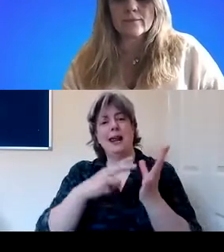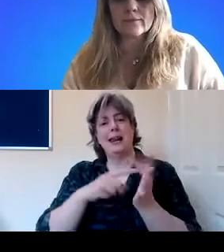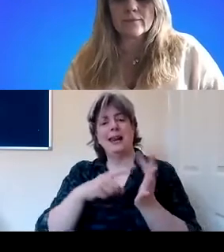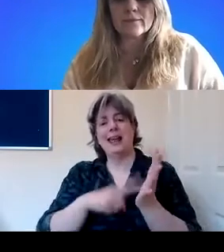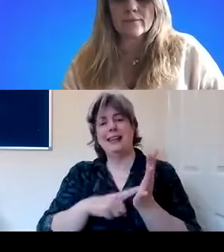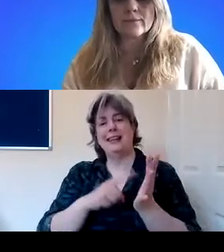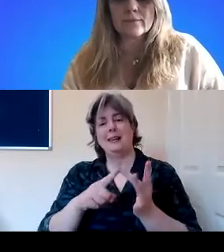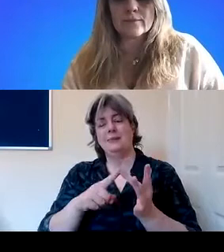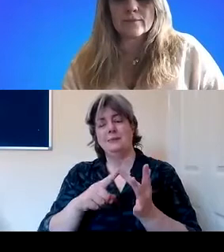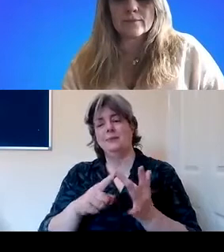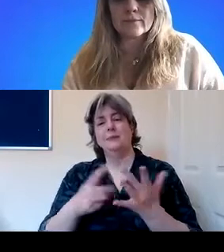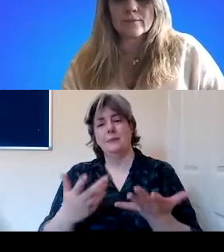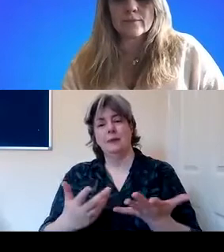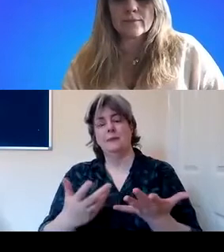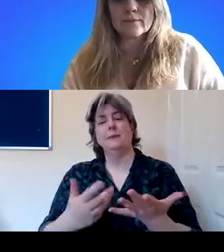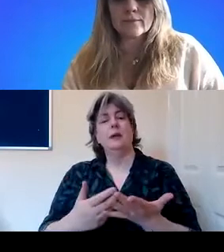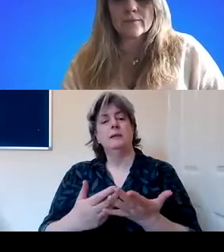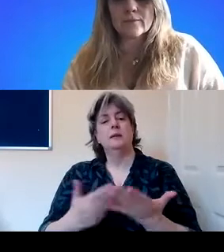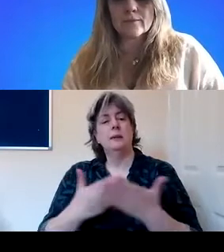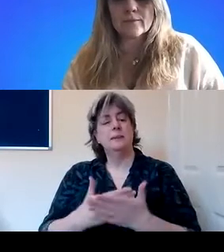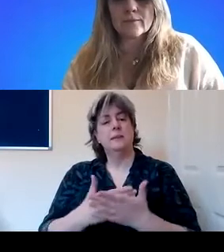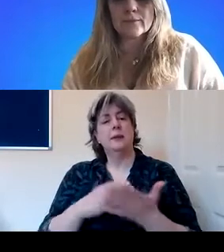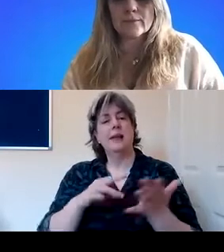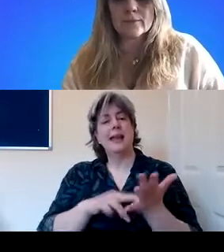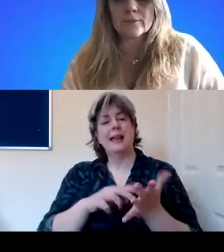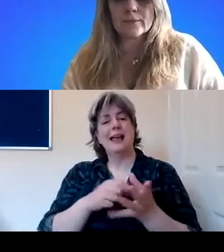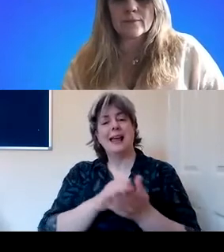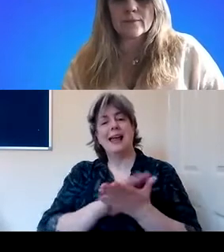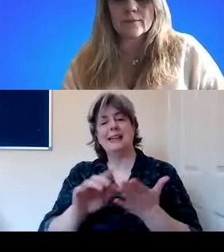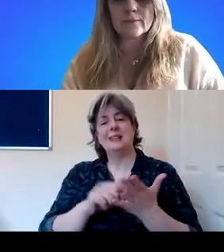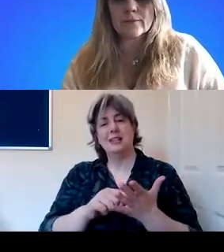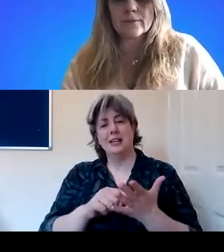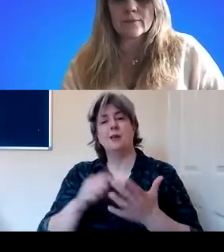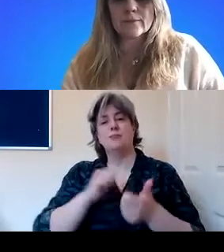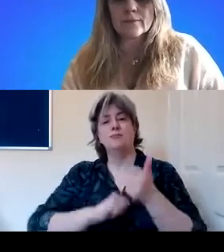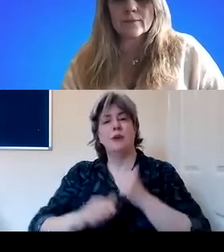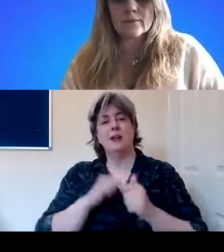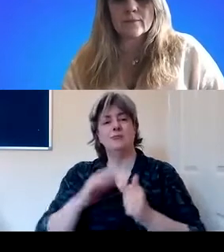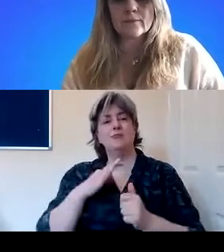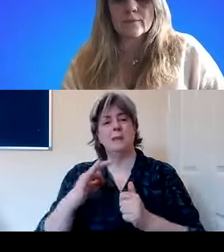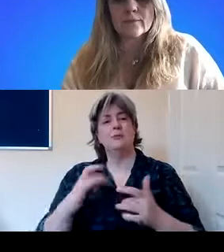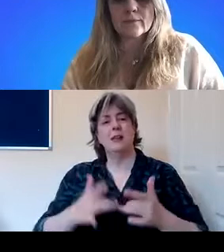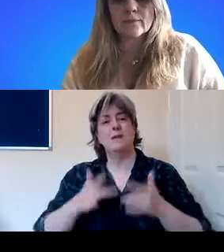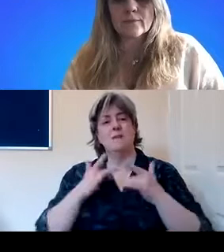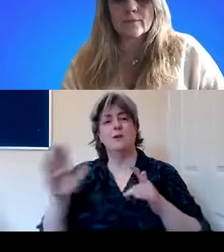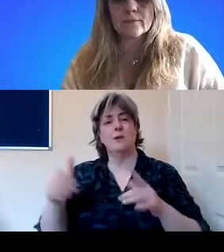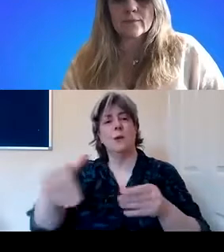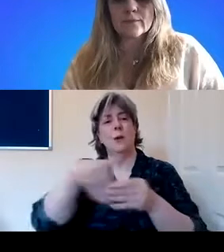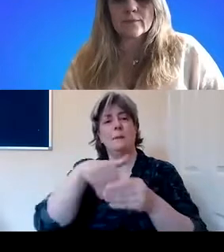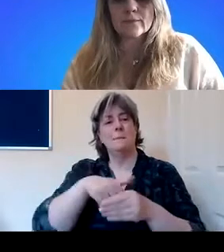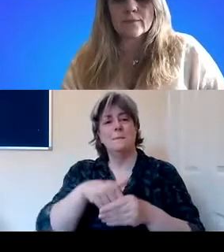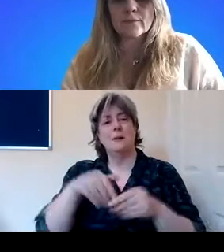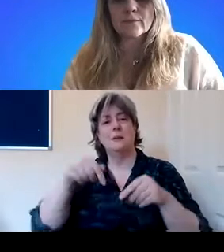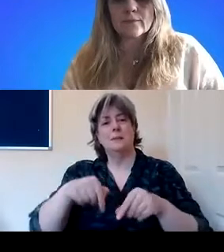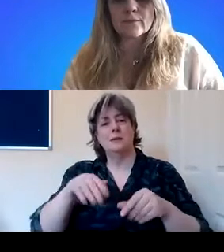largest school leaders union in the UK, and we pride ourselves on representing the views of our members in all our campaign and organising